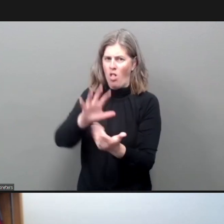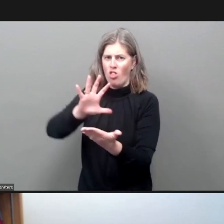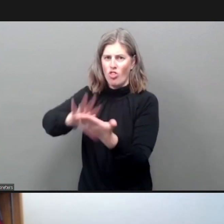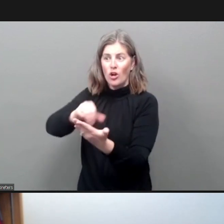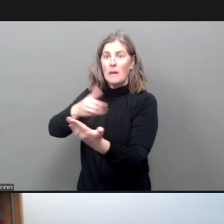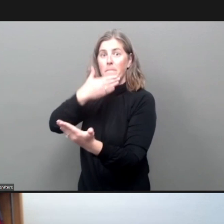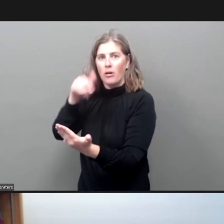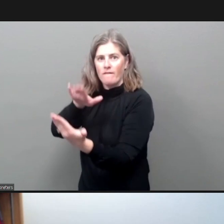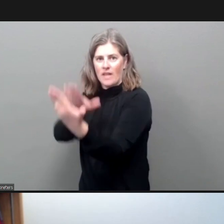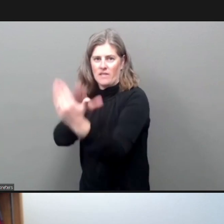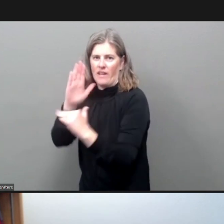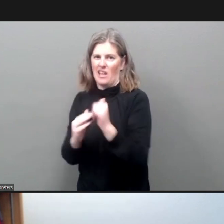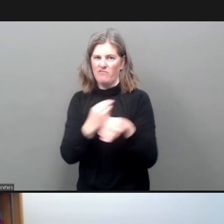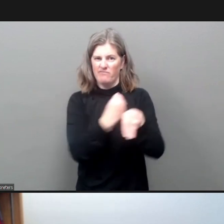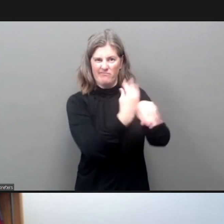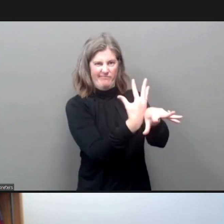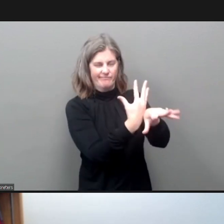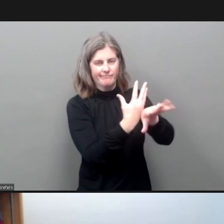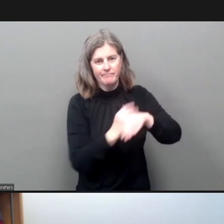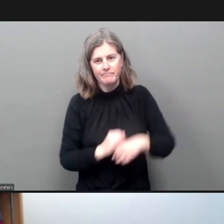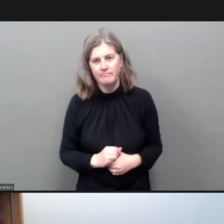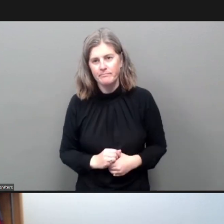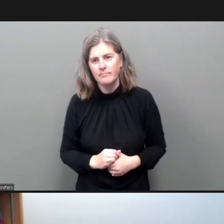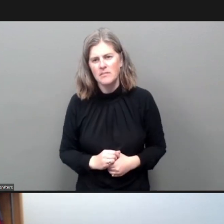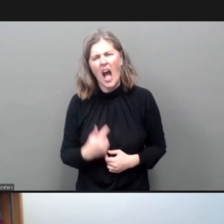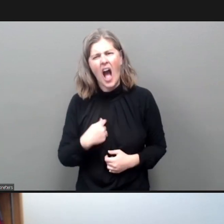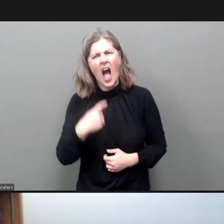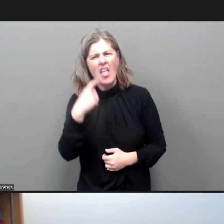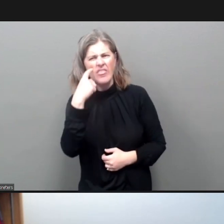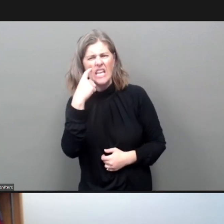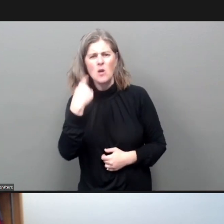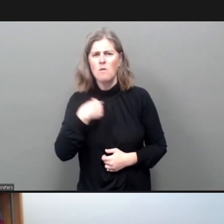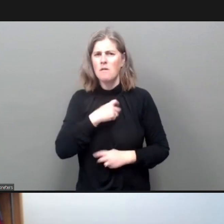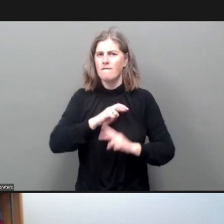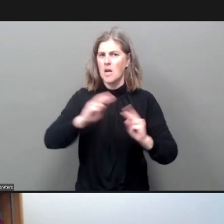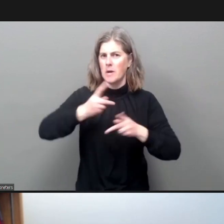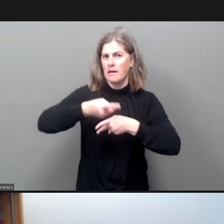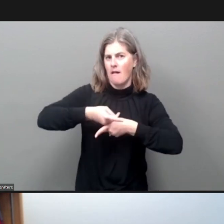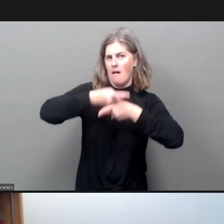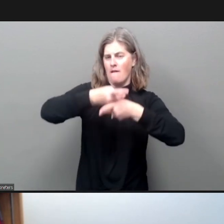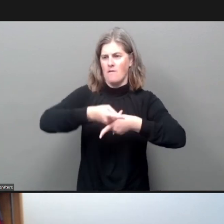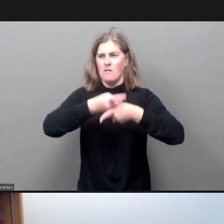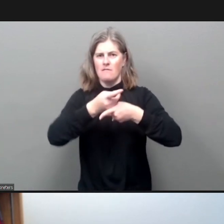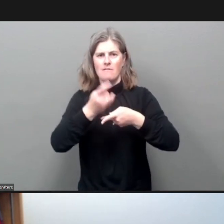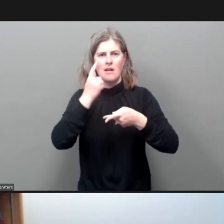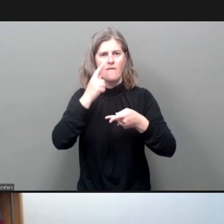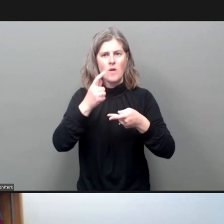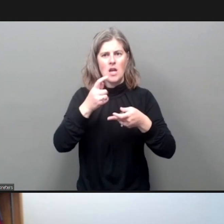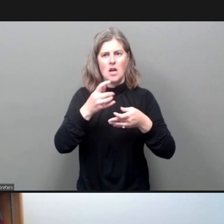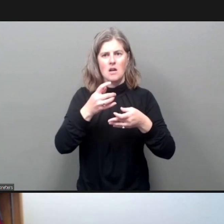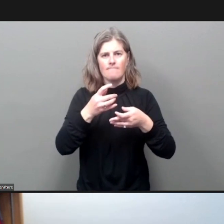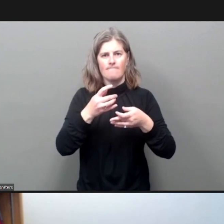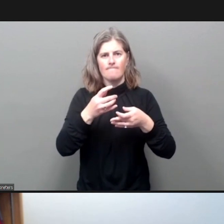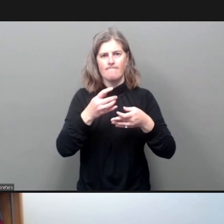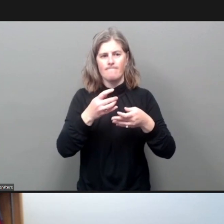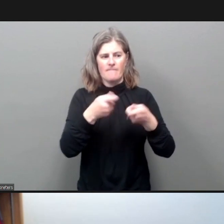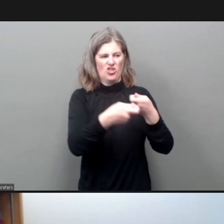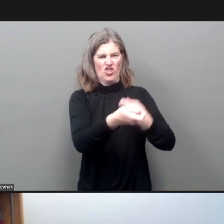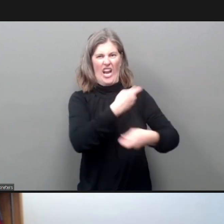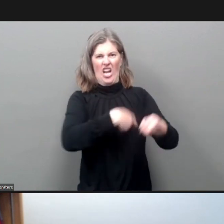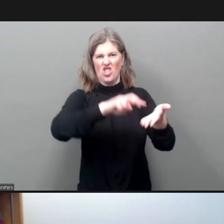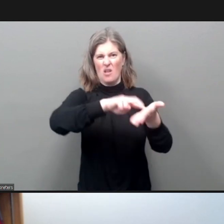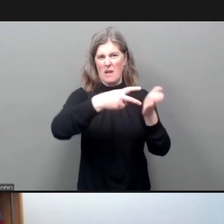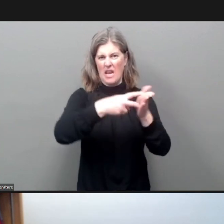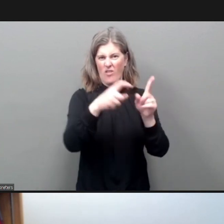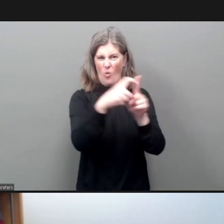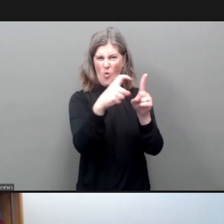And so, I think we would be super careful about just substituting a new definition for something.